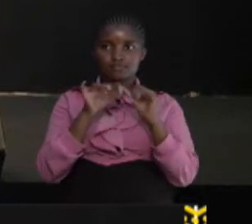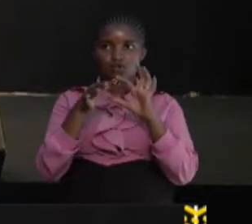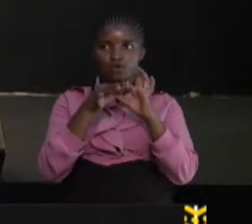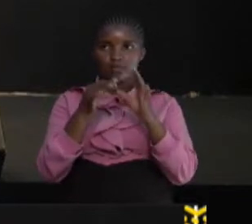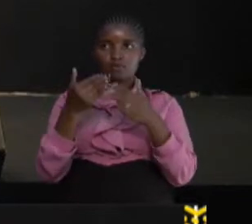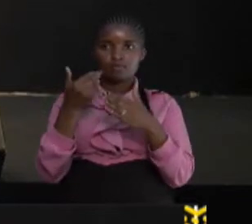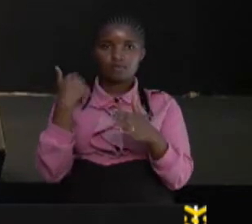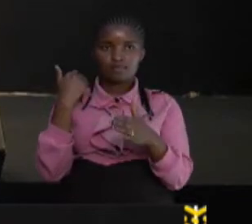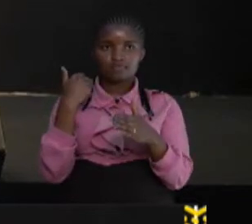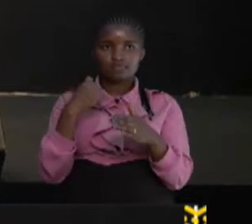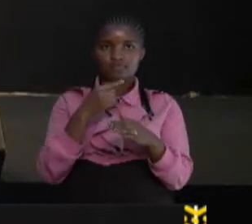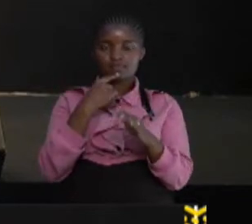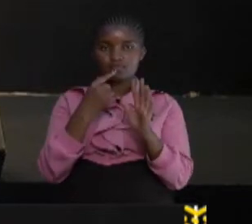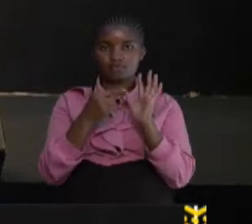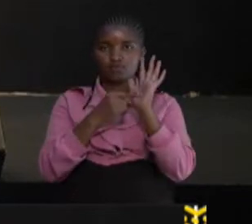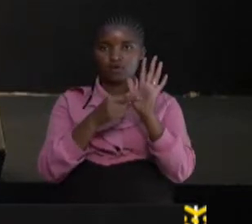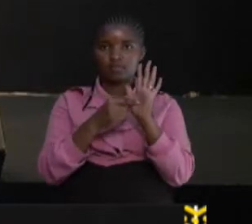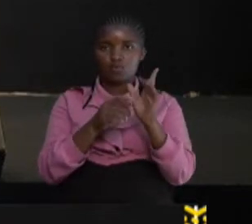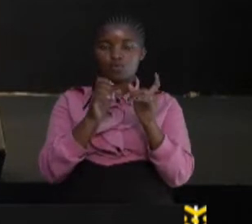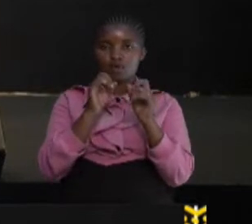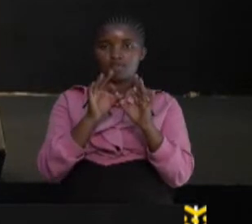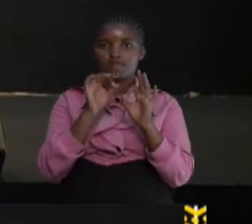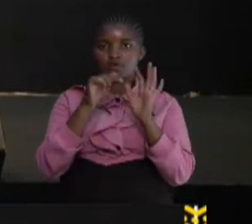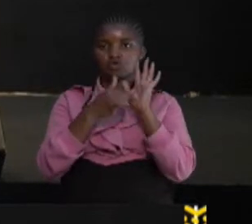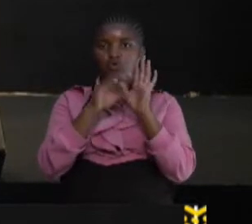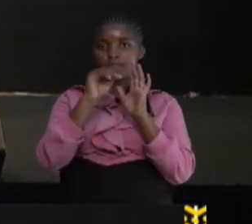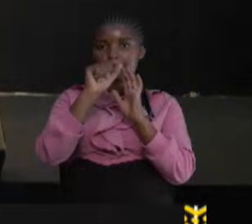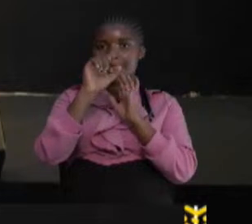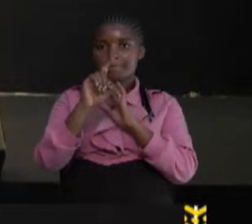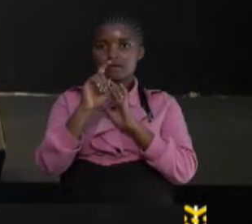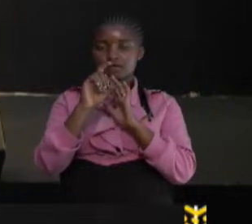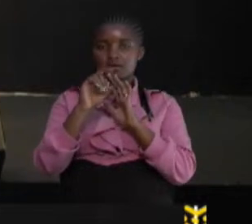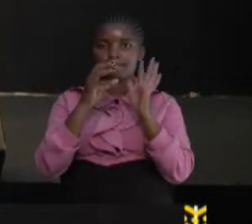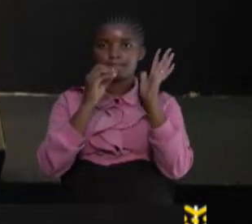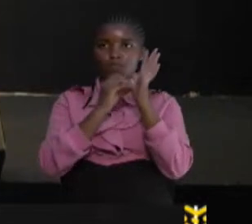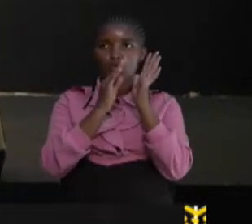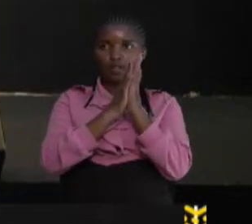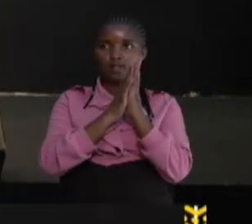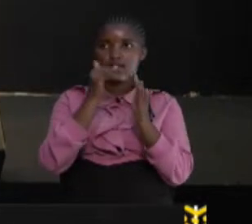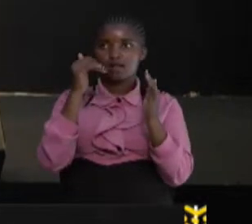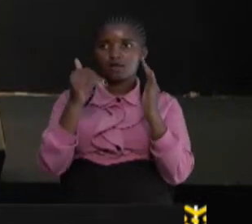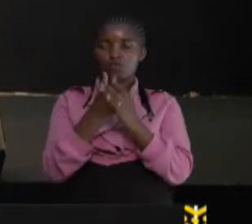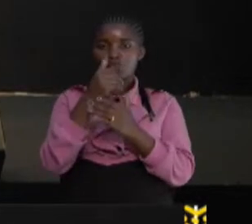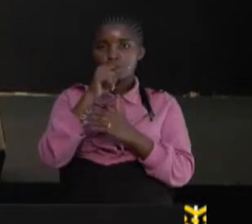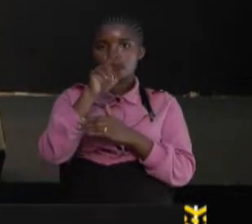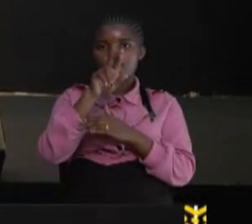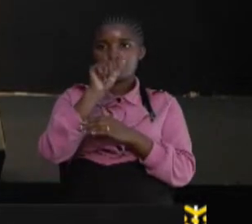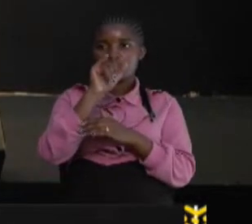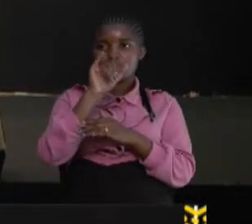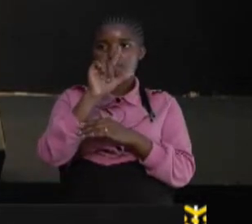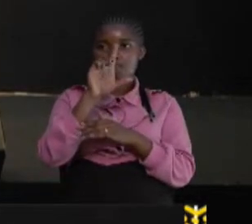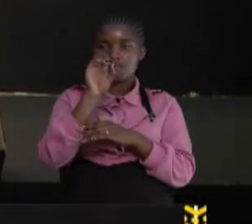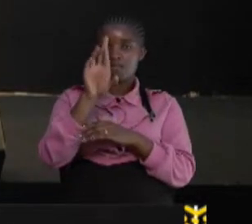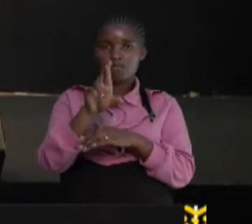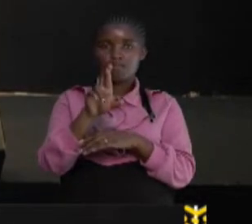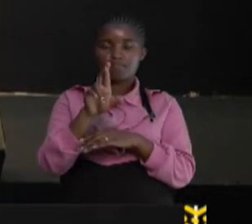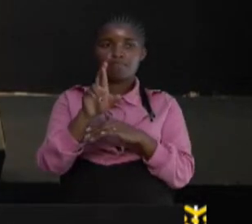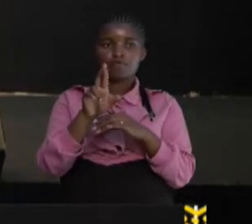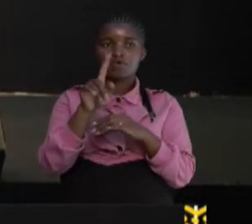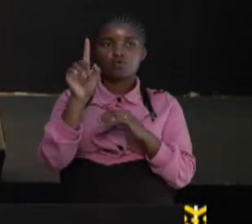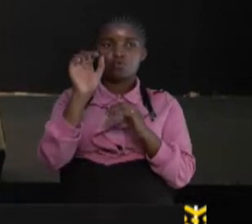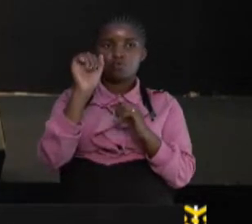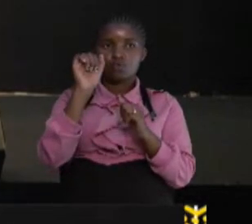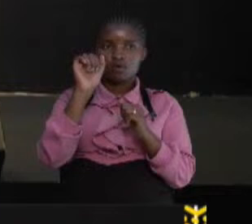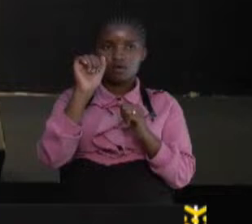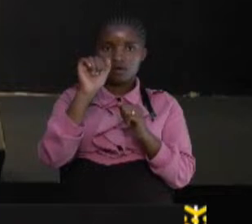earlier. So say, for example, Showmax posts a new trailer, and you want to react to the trailer. So you can duet